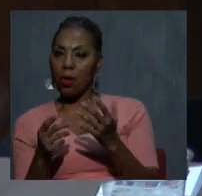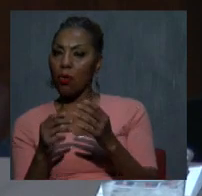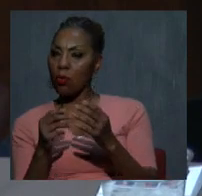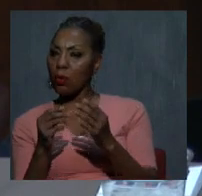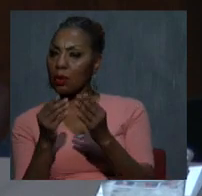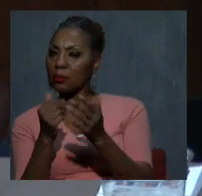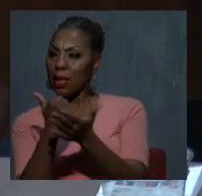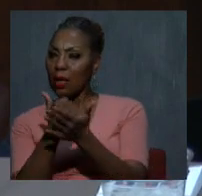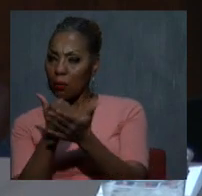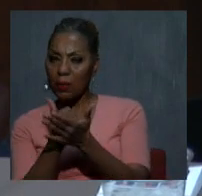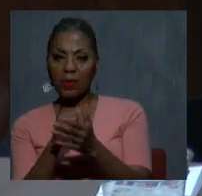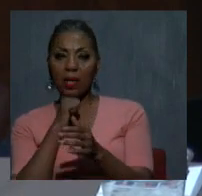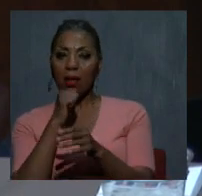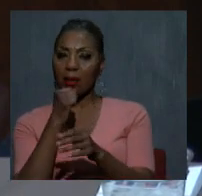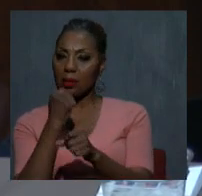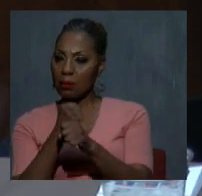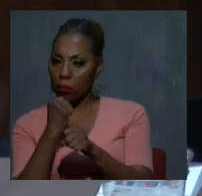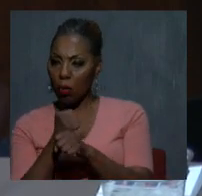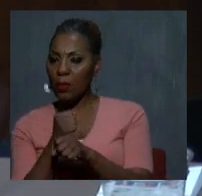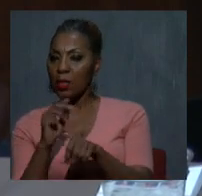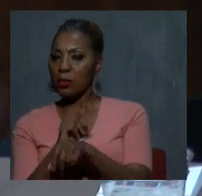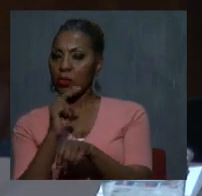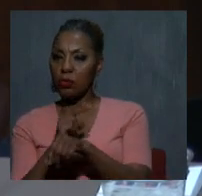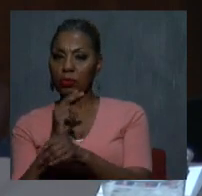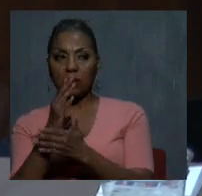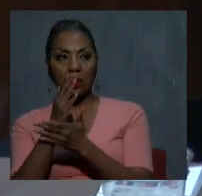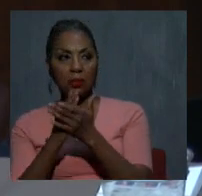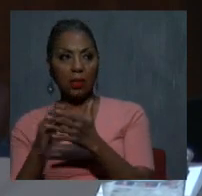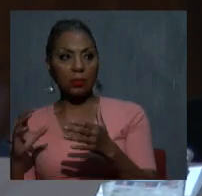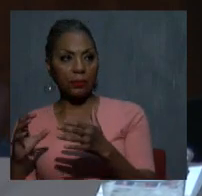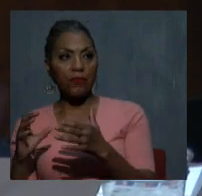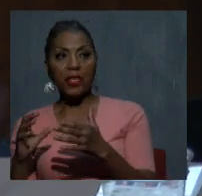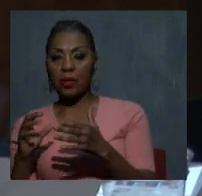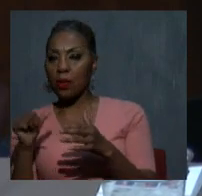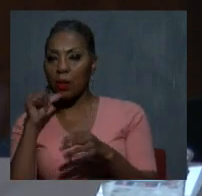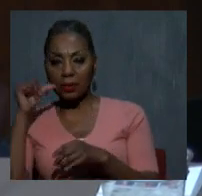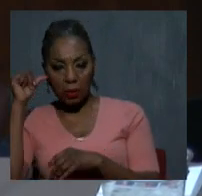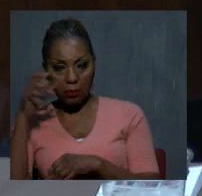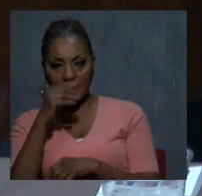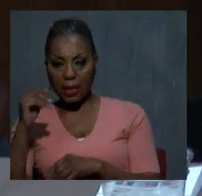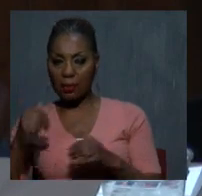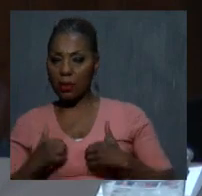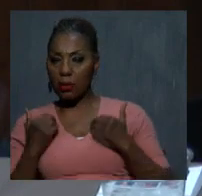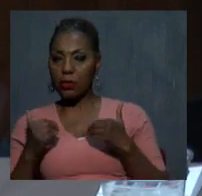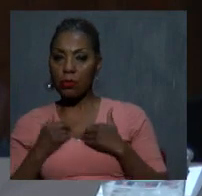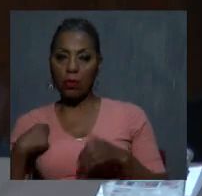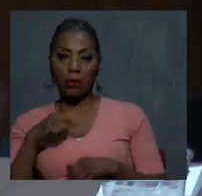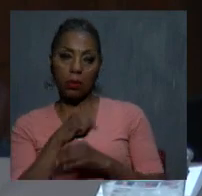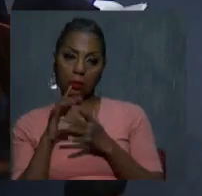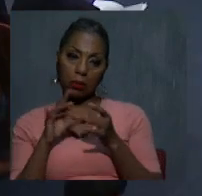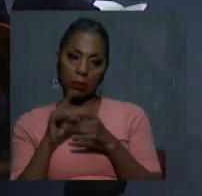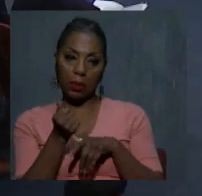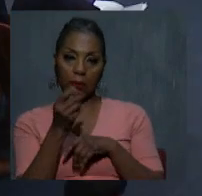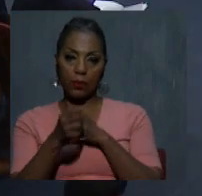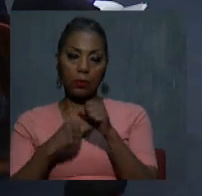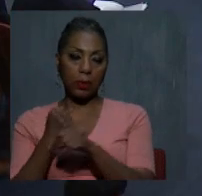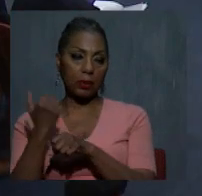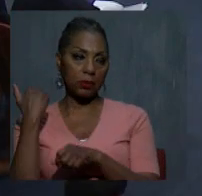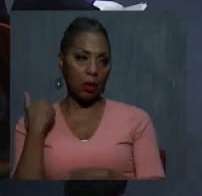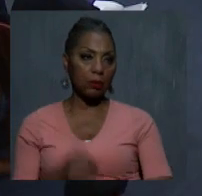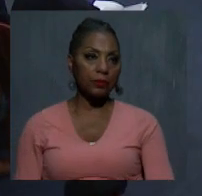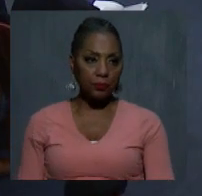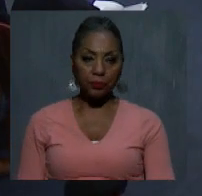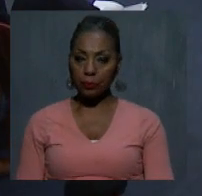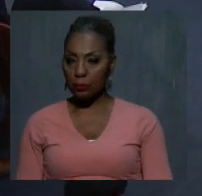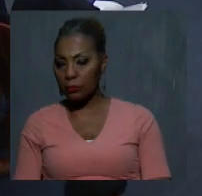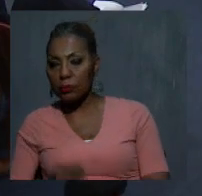unemployment part, underemployment part, and utilize some of the disconnected adults and youth that we referenced a few years ago.